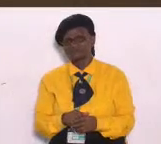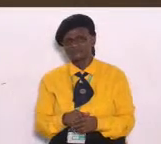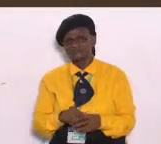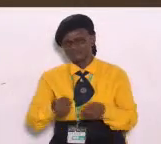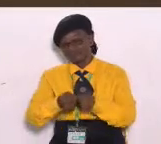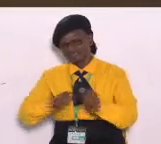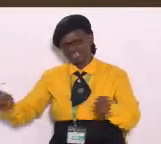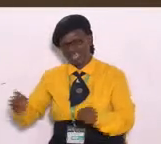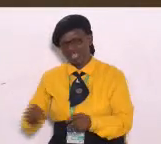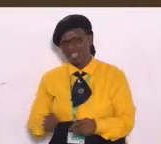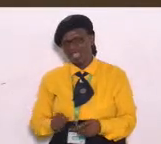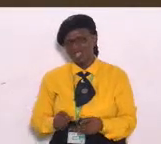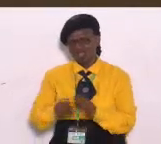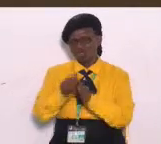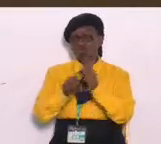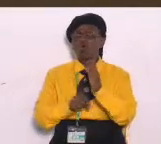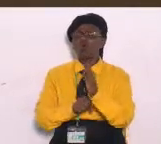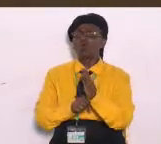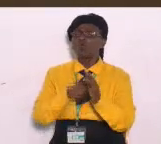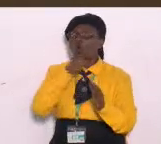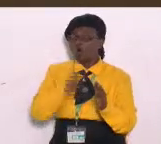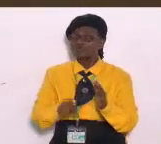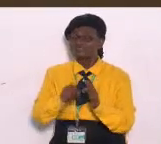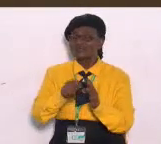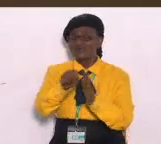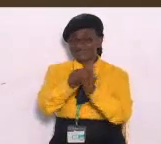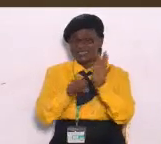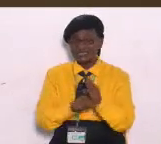Tear away Old Testament from your Bible.